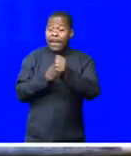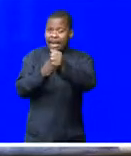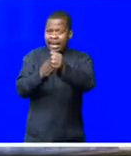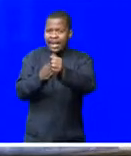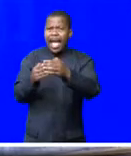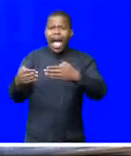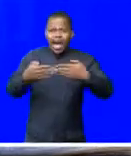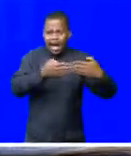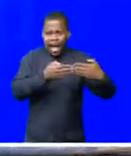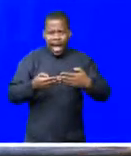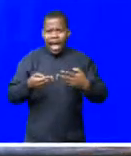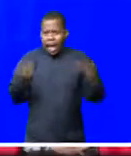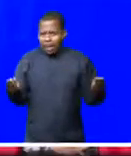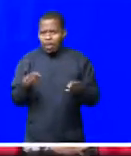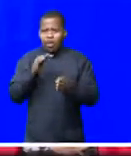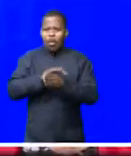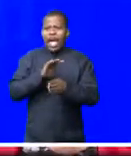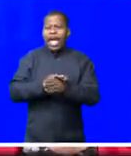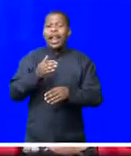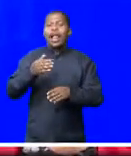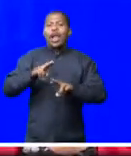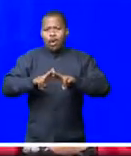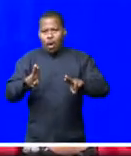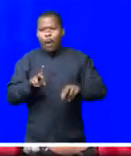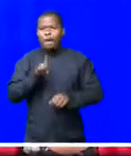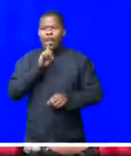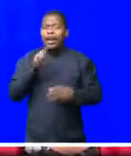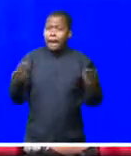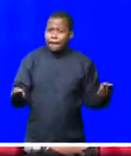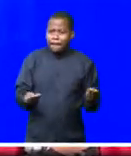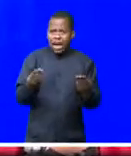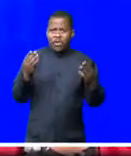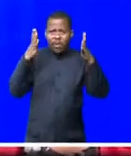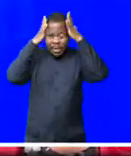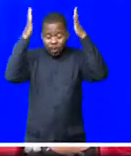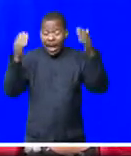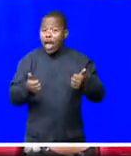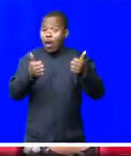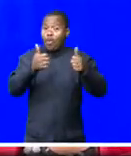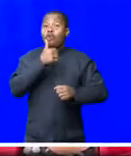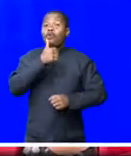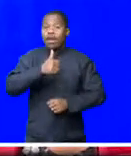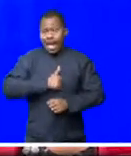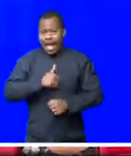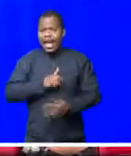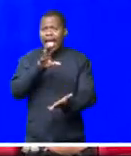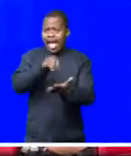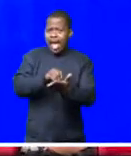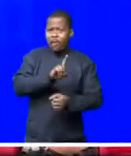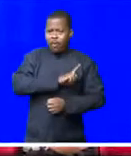kuba nebukhosi lobunelithandwa nesive. Lelikhwa lelikhona lonyaka